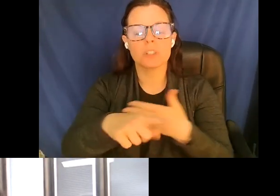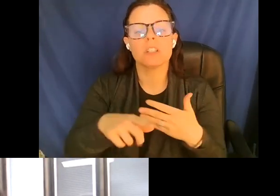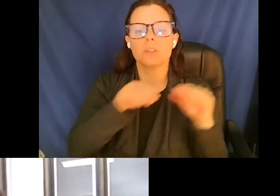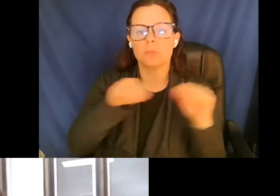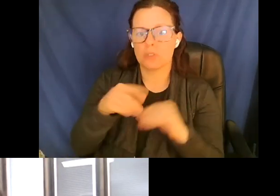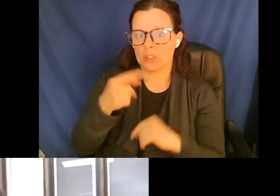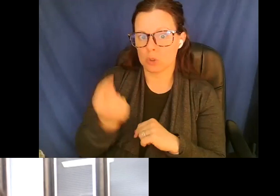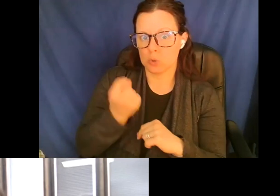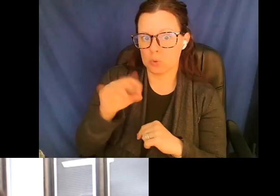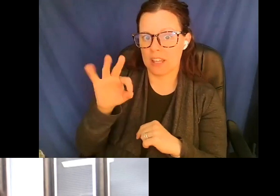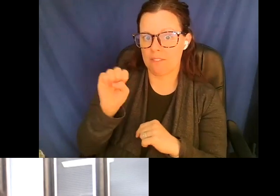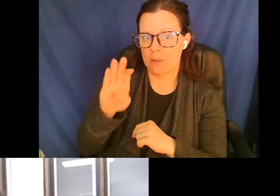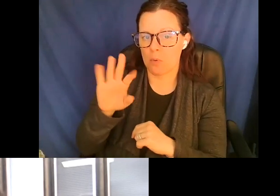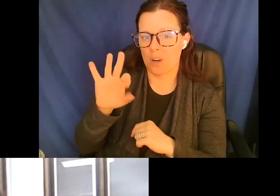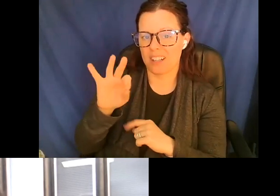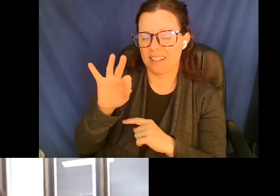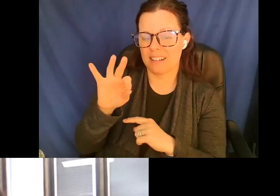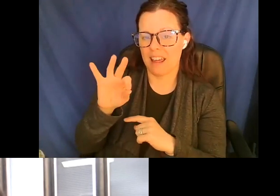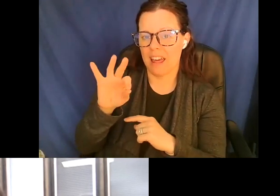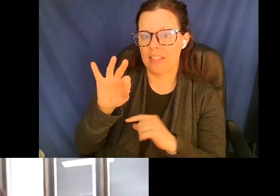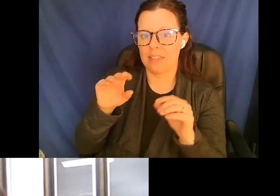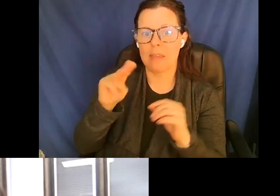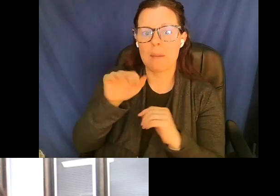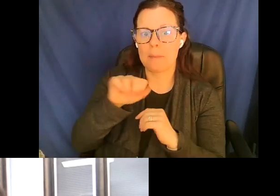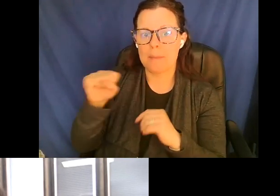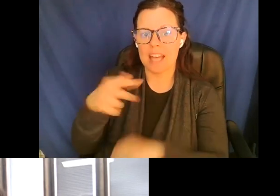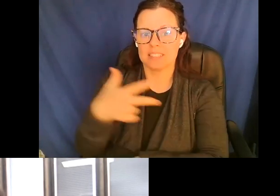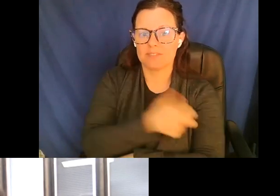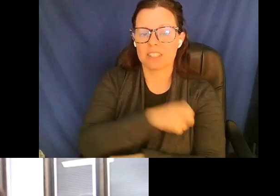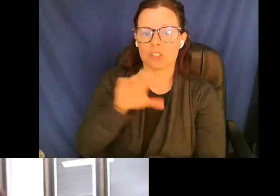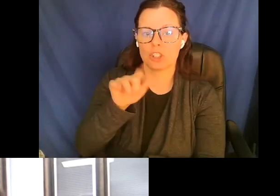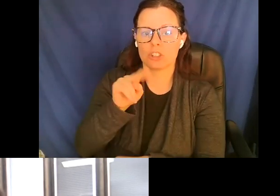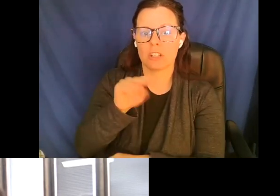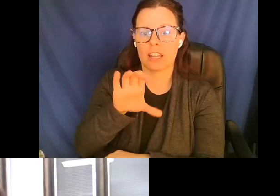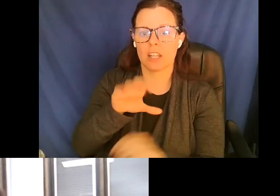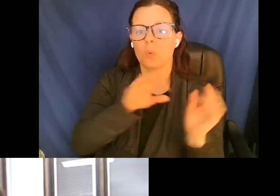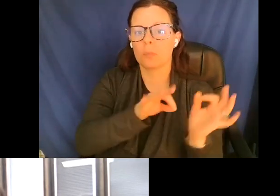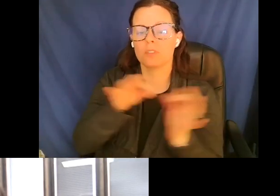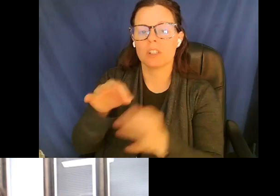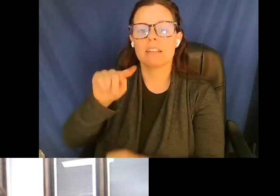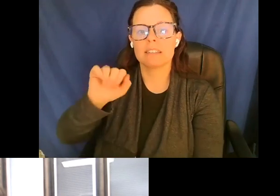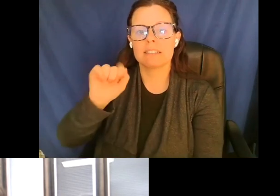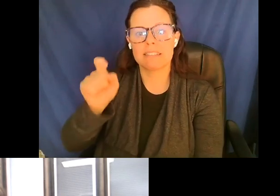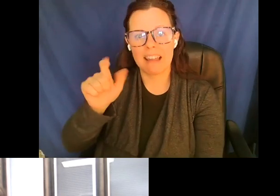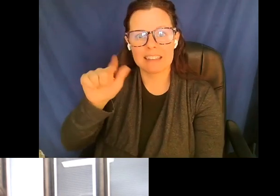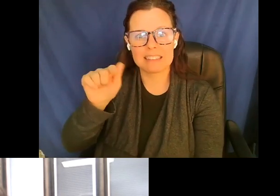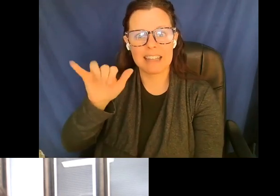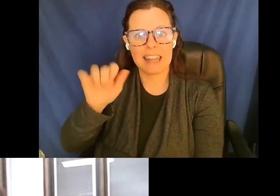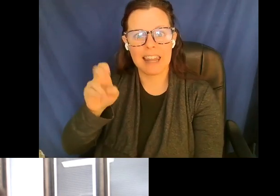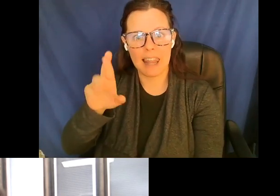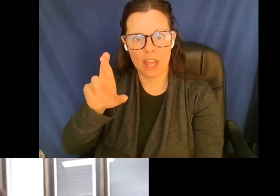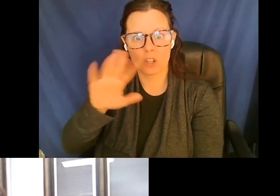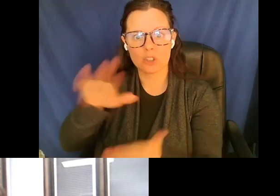Tuesday, February 9th mass vaccination clinic to the Tax Slayer Center in Moline. You must